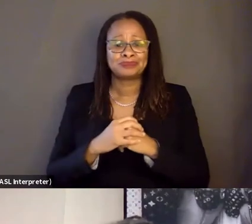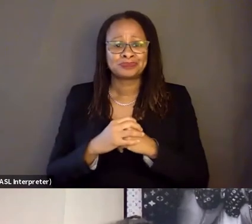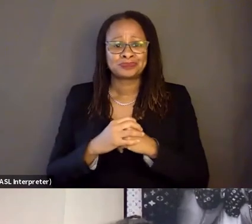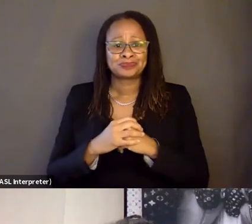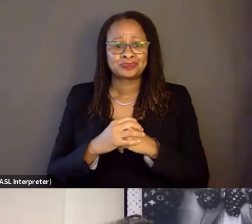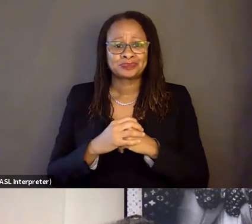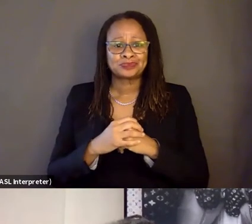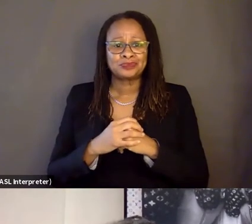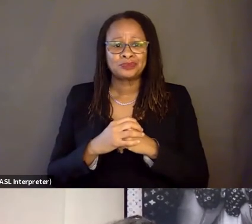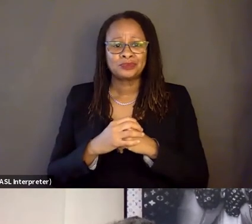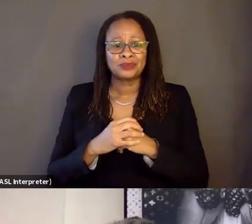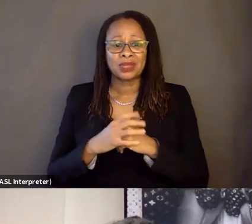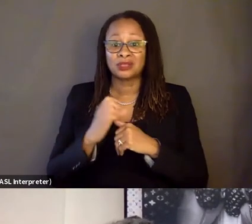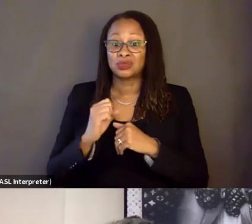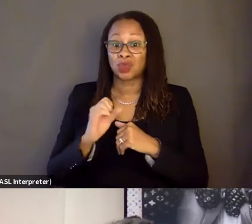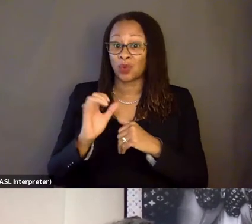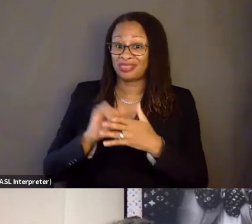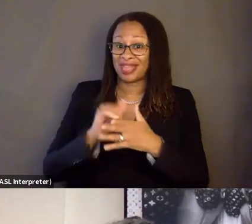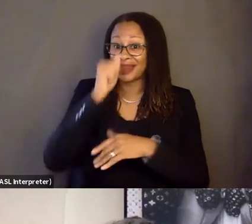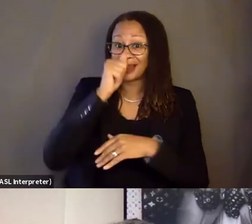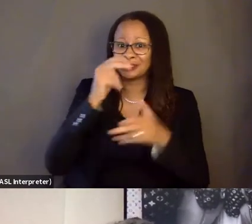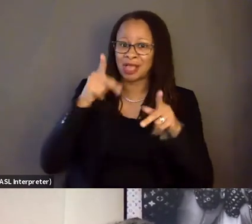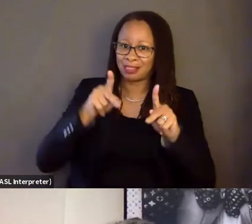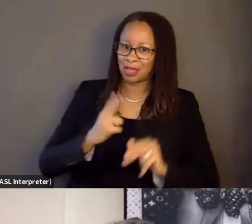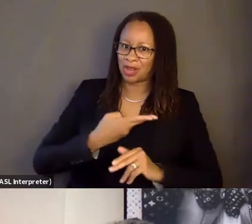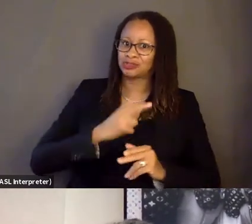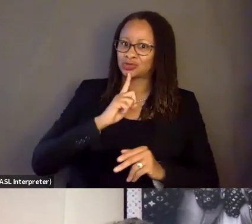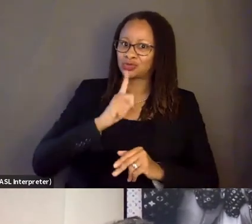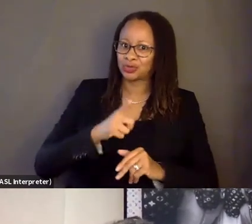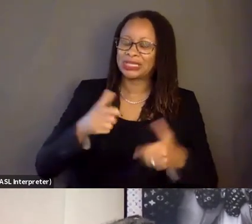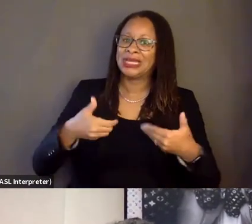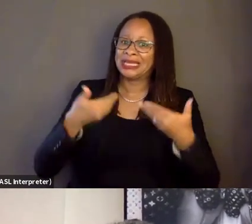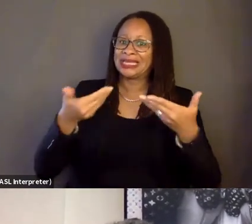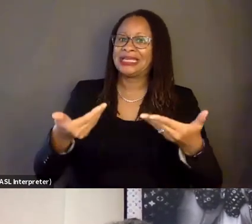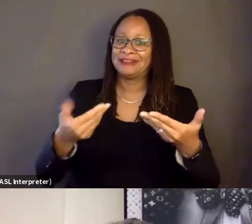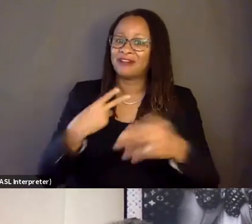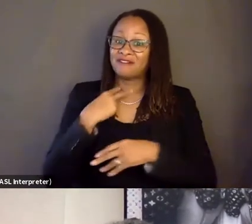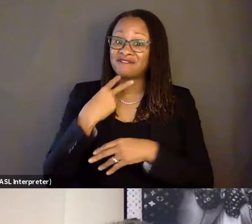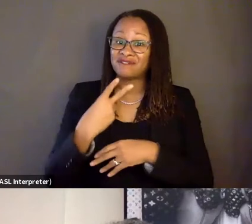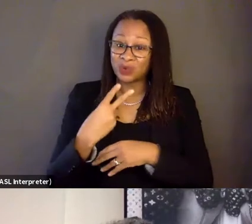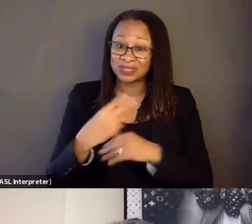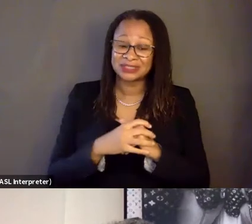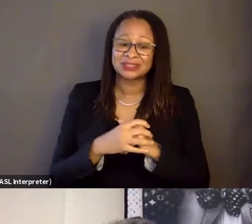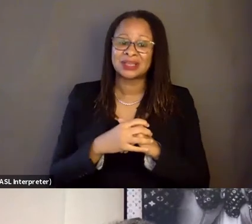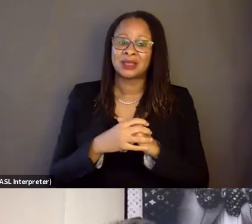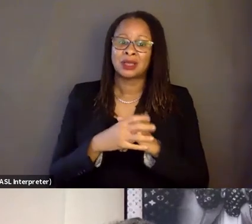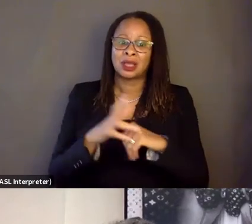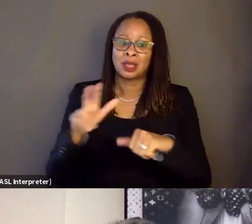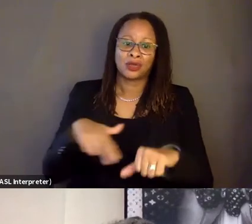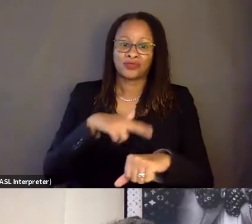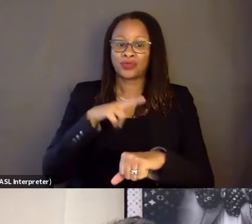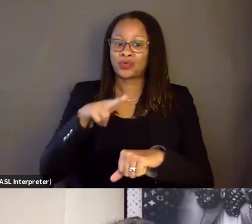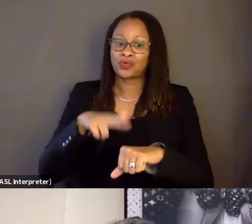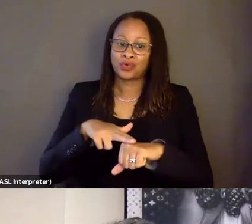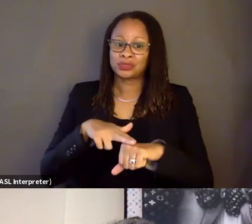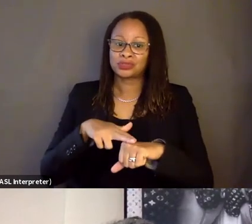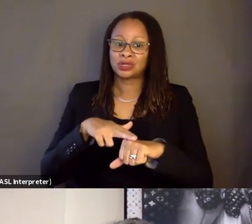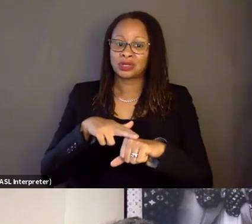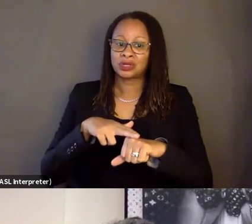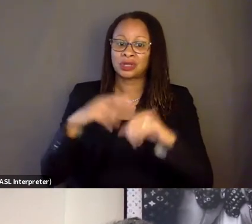the animation allowed us to really give a voice. Of course,